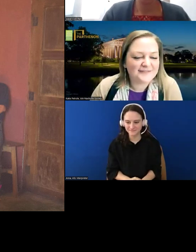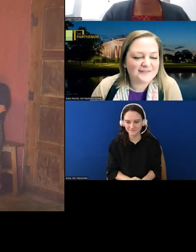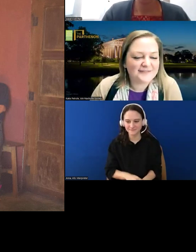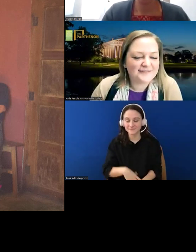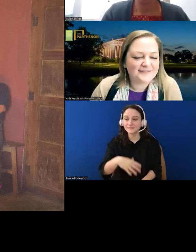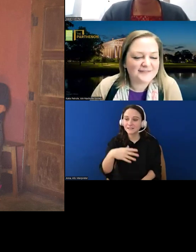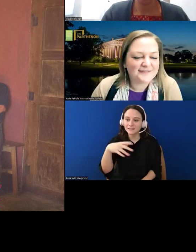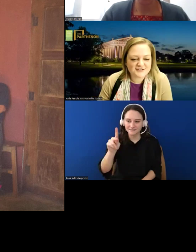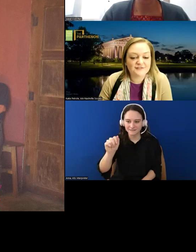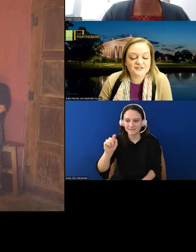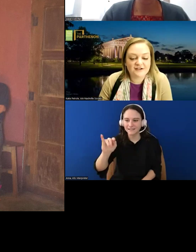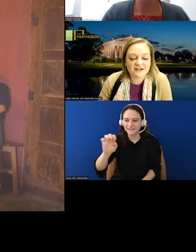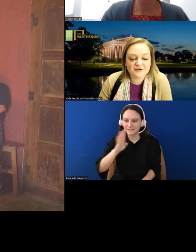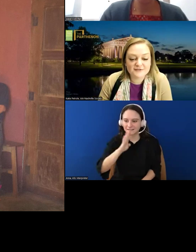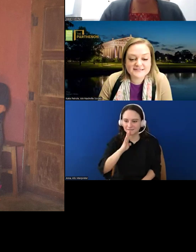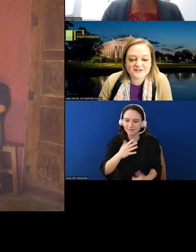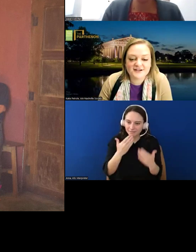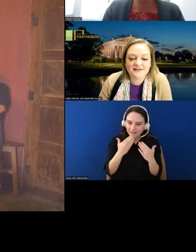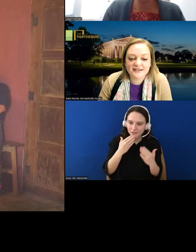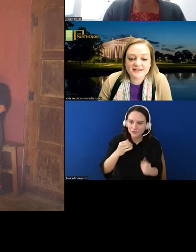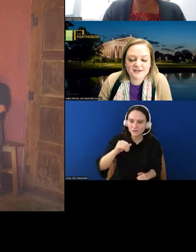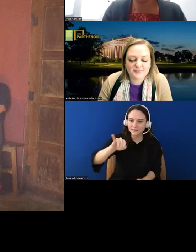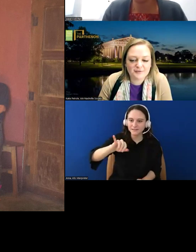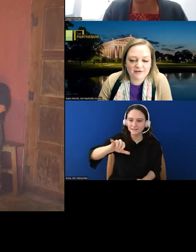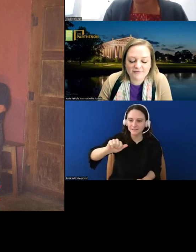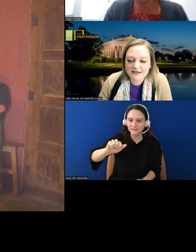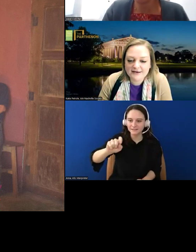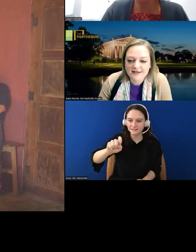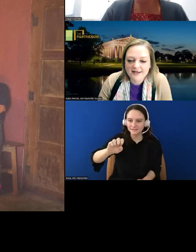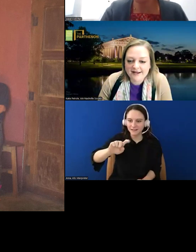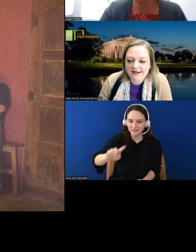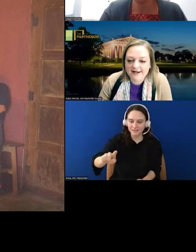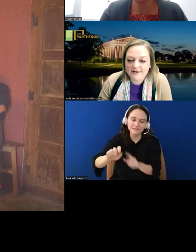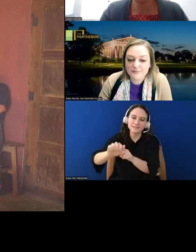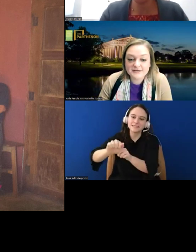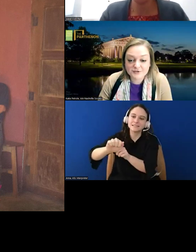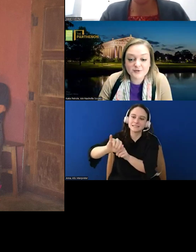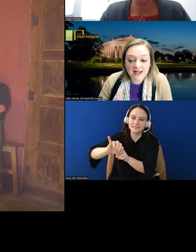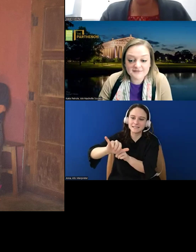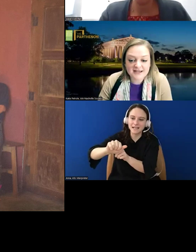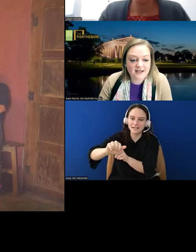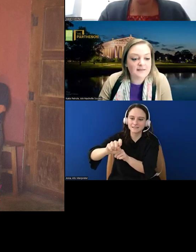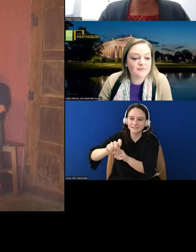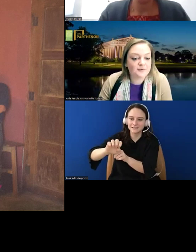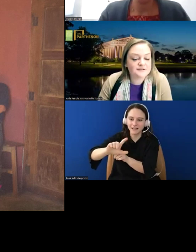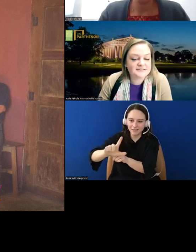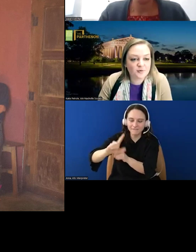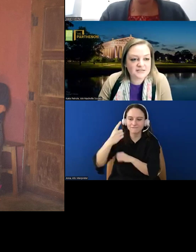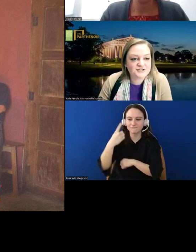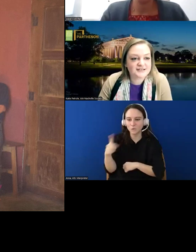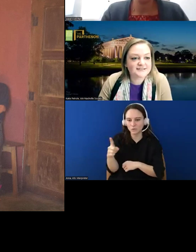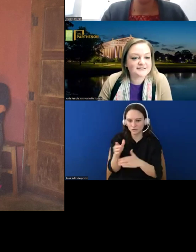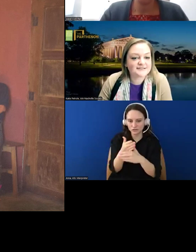Thank you very much, Iyaxel, for sharing your research on K'iche communal government. We do have time for